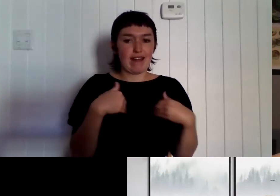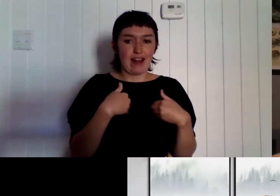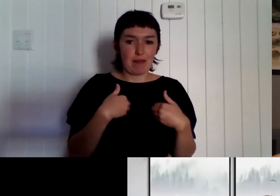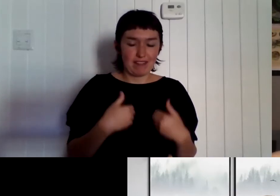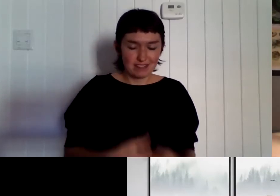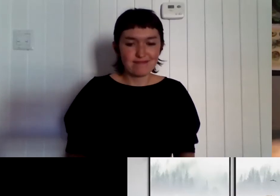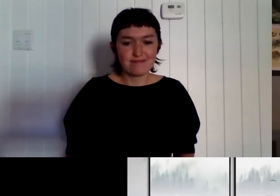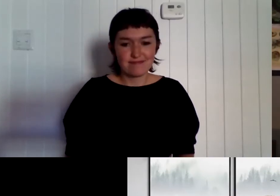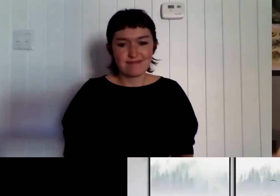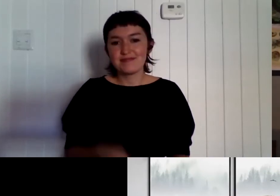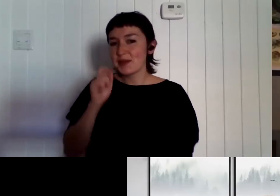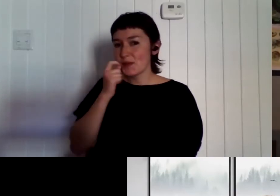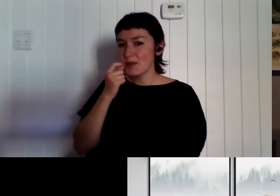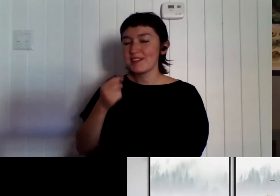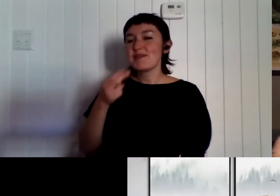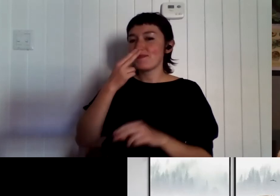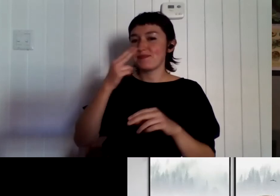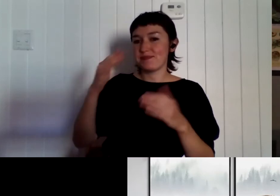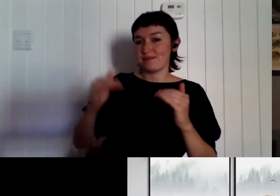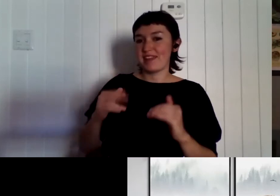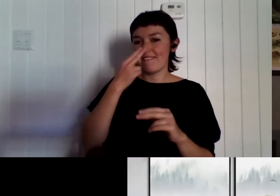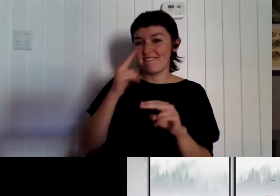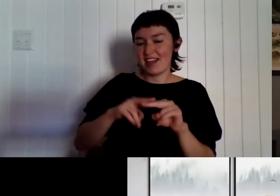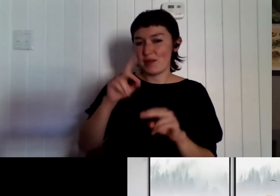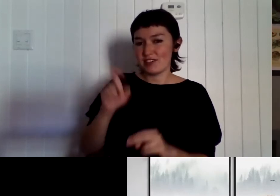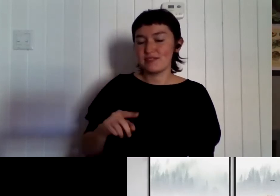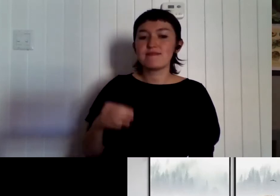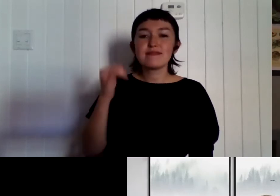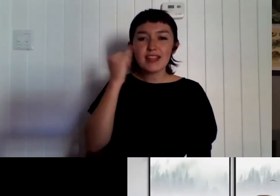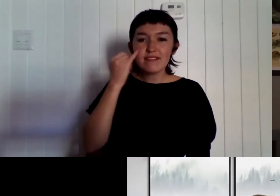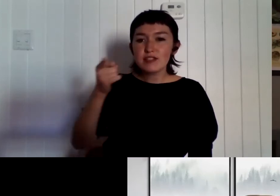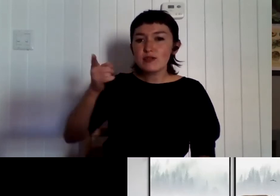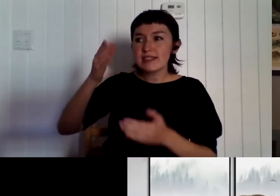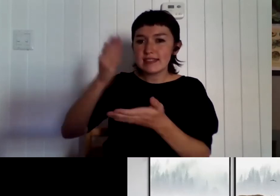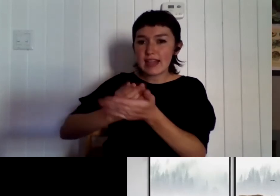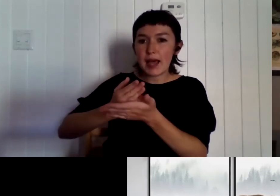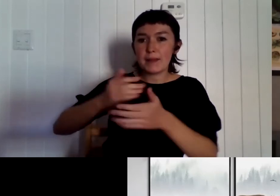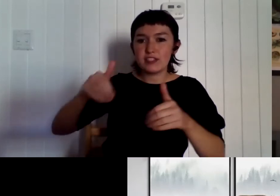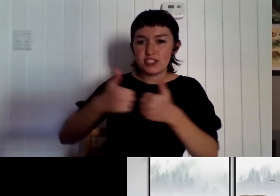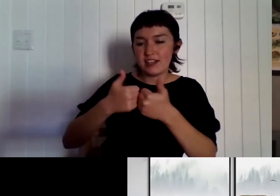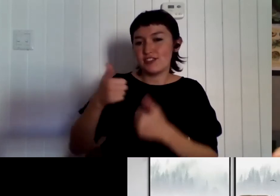have a fun question. So if you stop challenging yourself in your life, if you just kind of